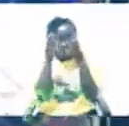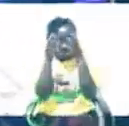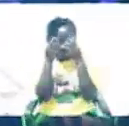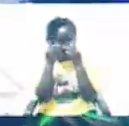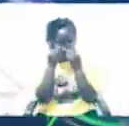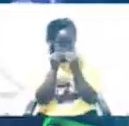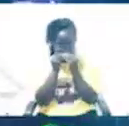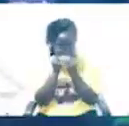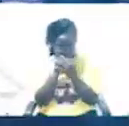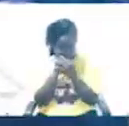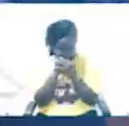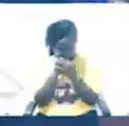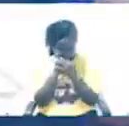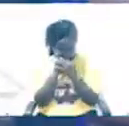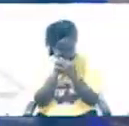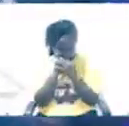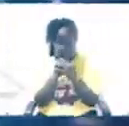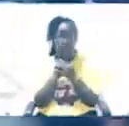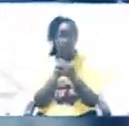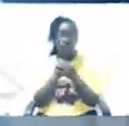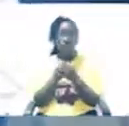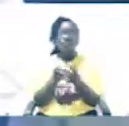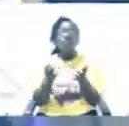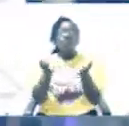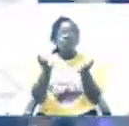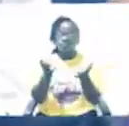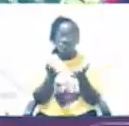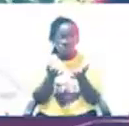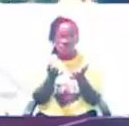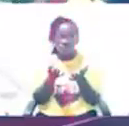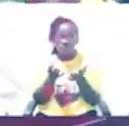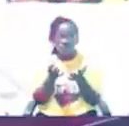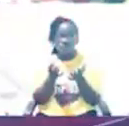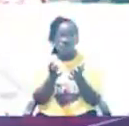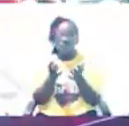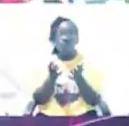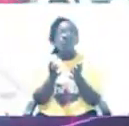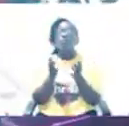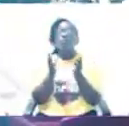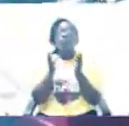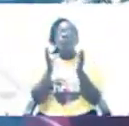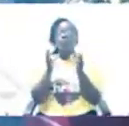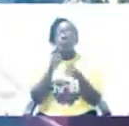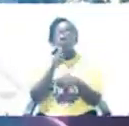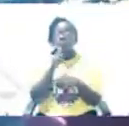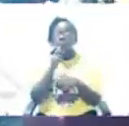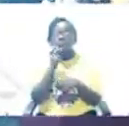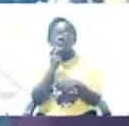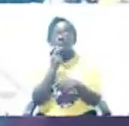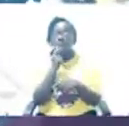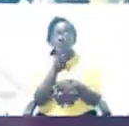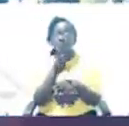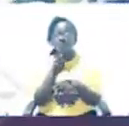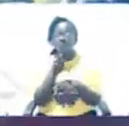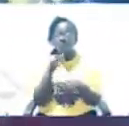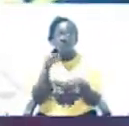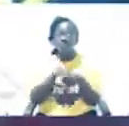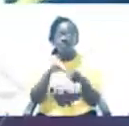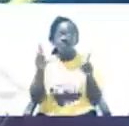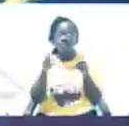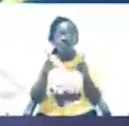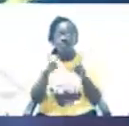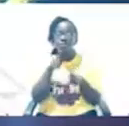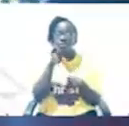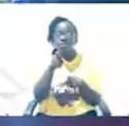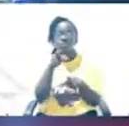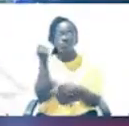eyes. I want you to speak with a language you understand. And tell God what you feel